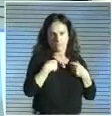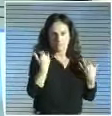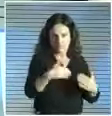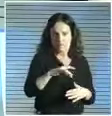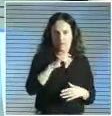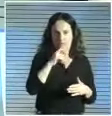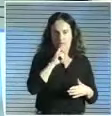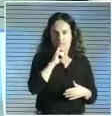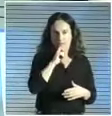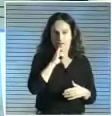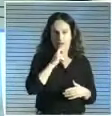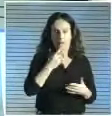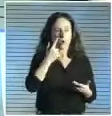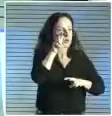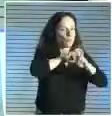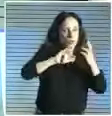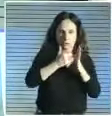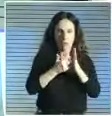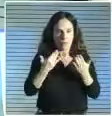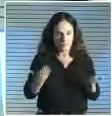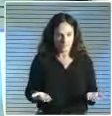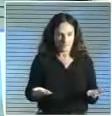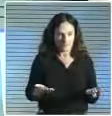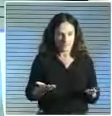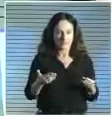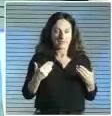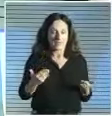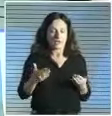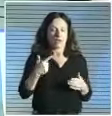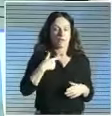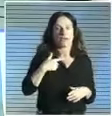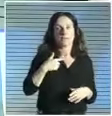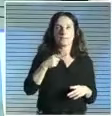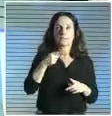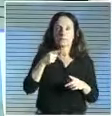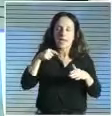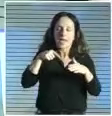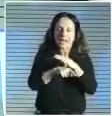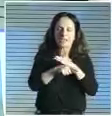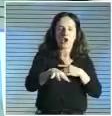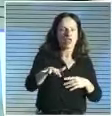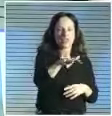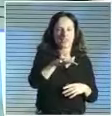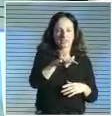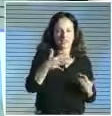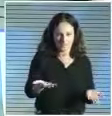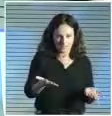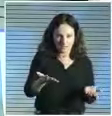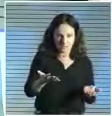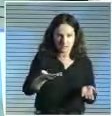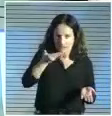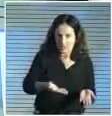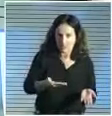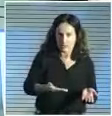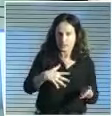to Absolutely. operate on a day-to-day basis Absolutely. and take hold of that. And Sarah, picking up on that, thinking about net